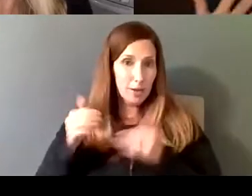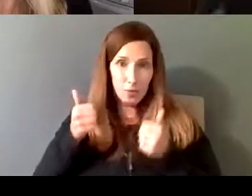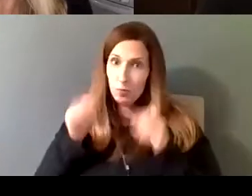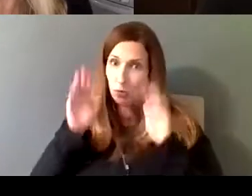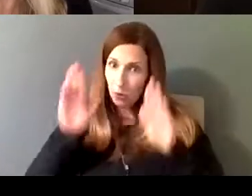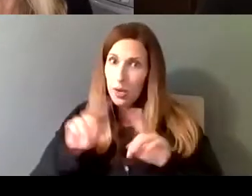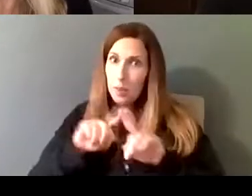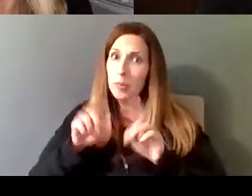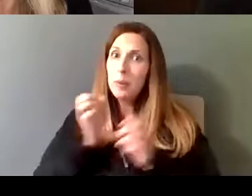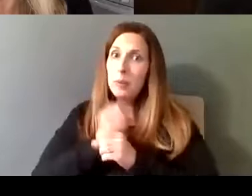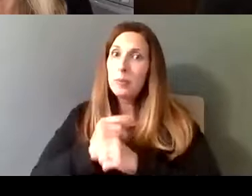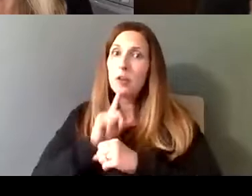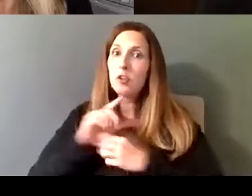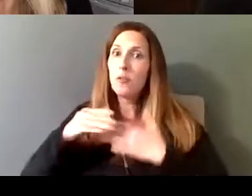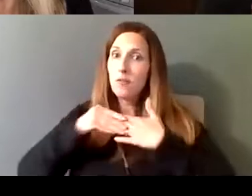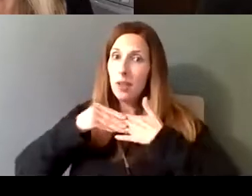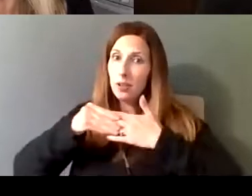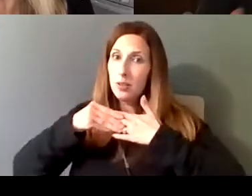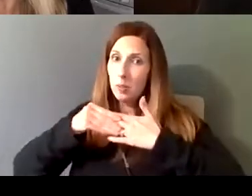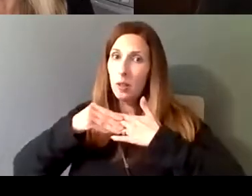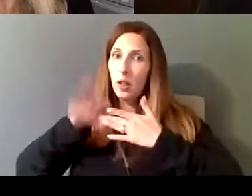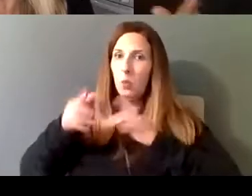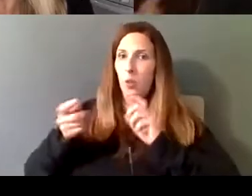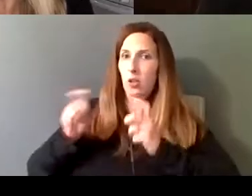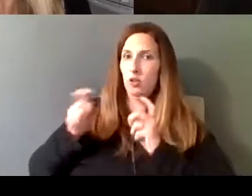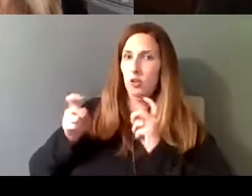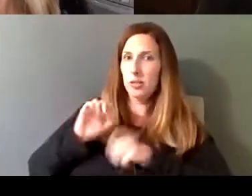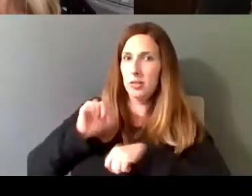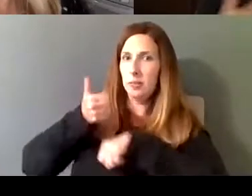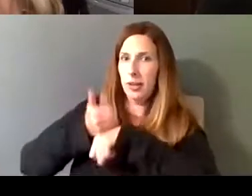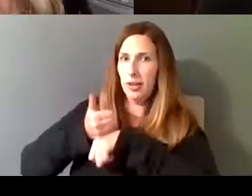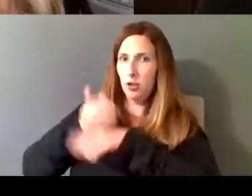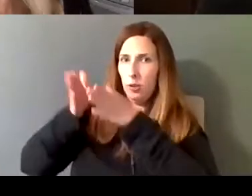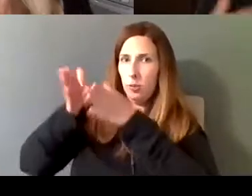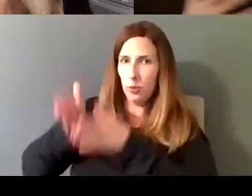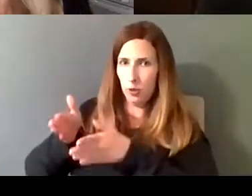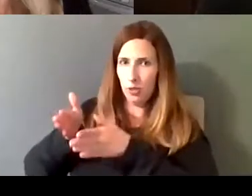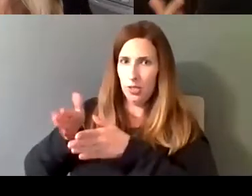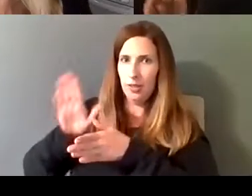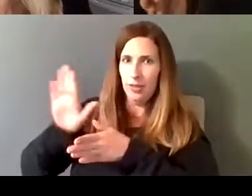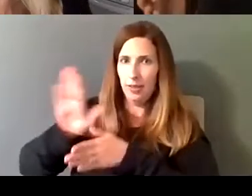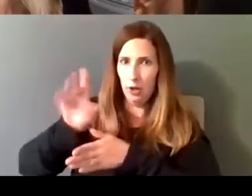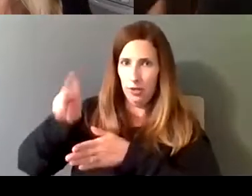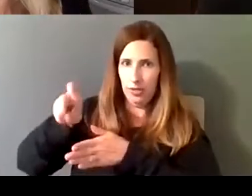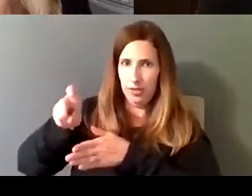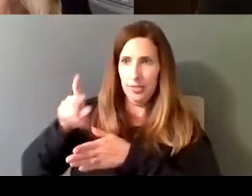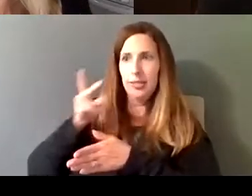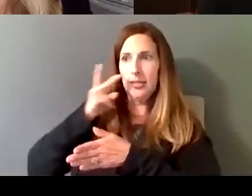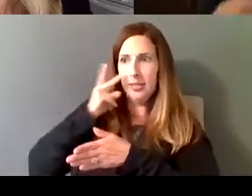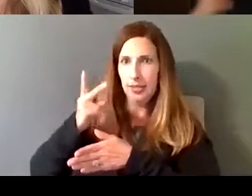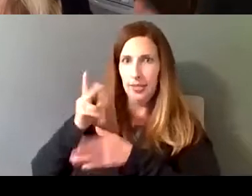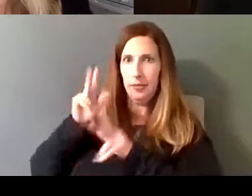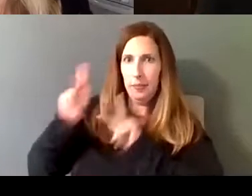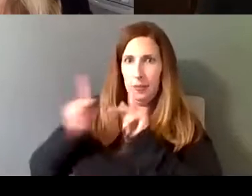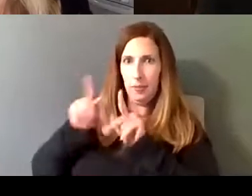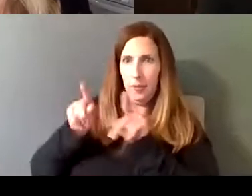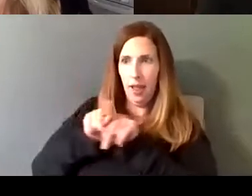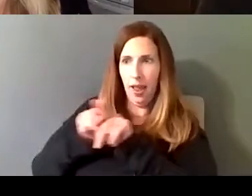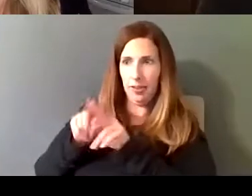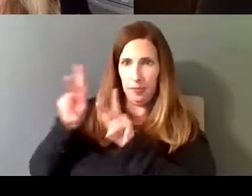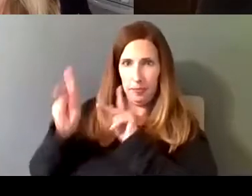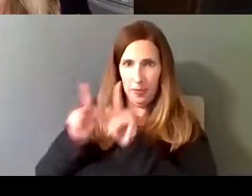to be flexible and you're going to adjust it based off of individuals, and seeing people as people and helping